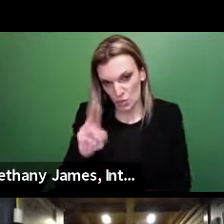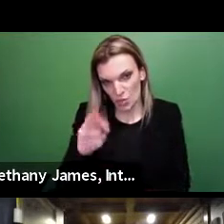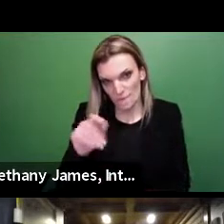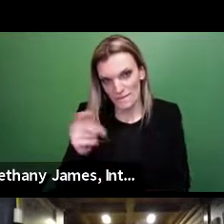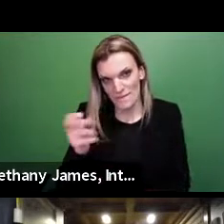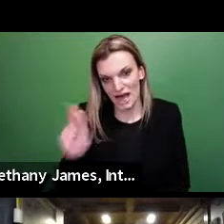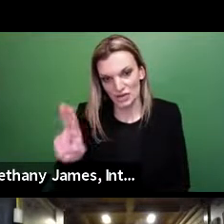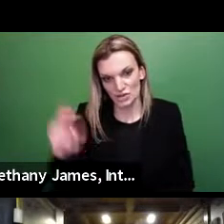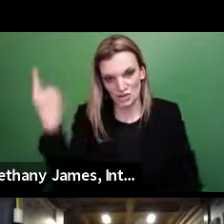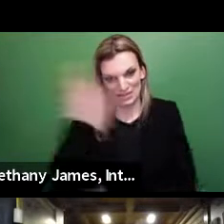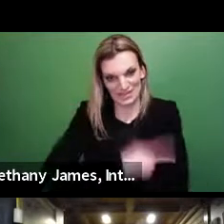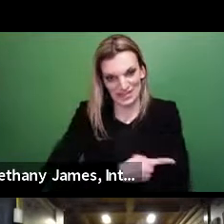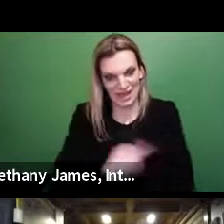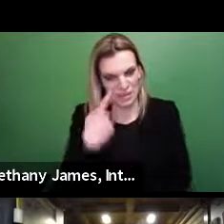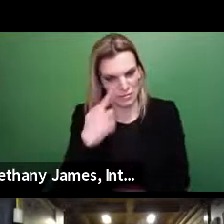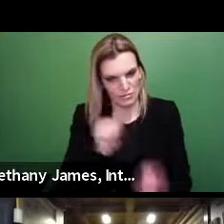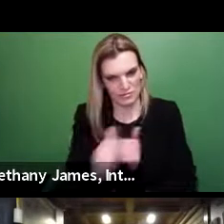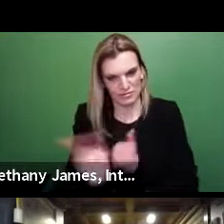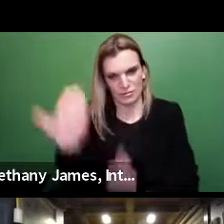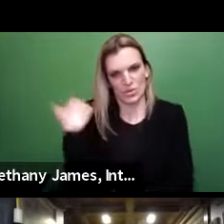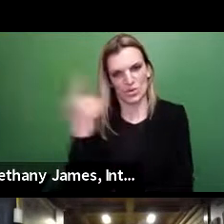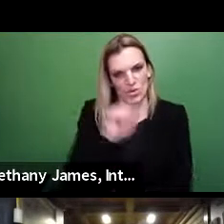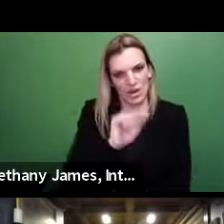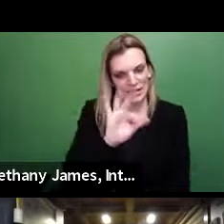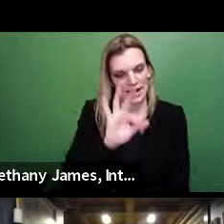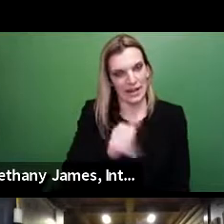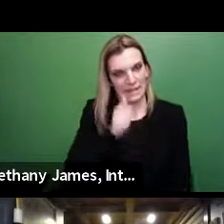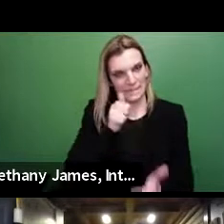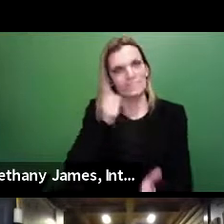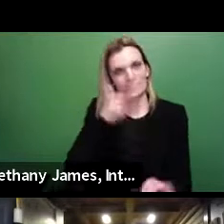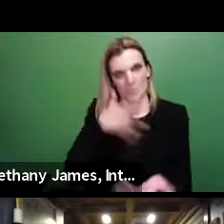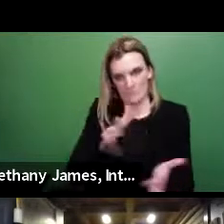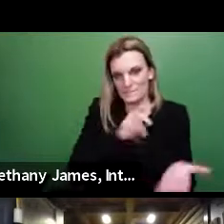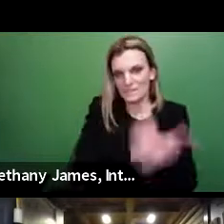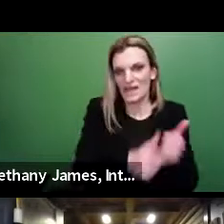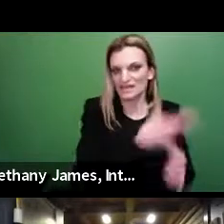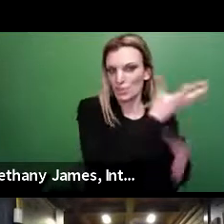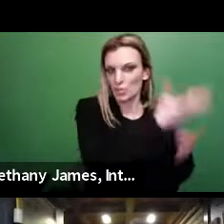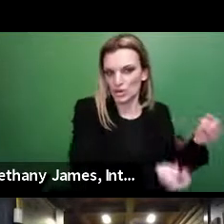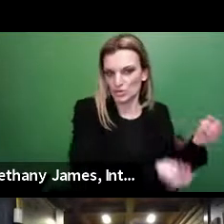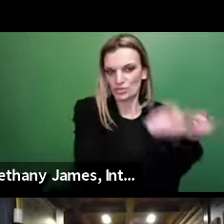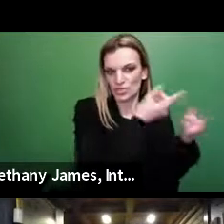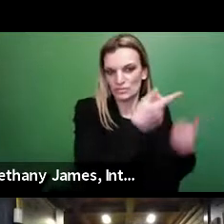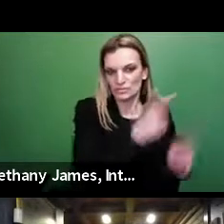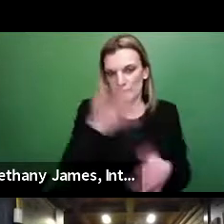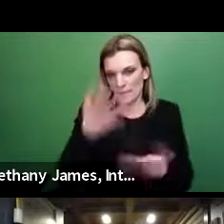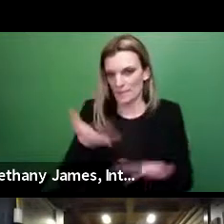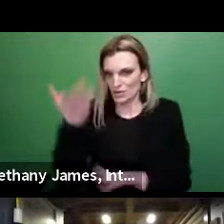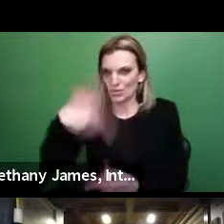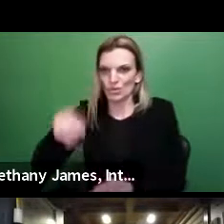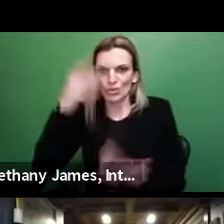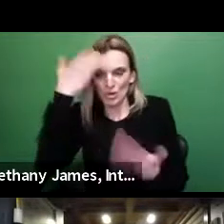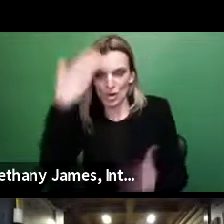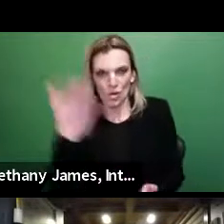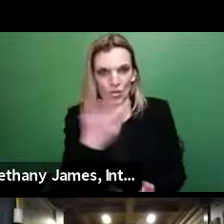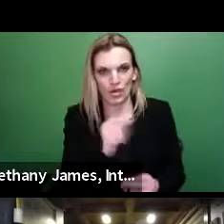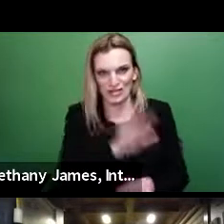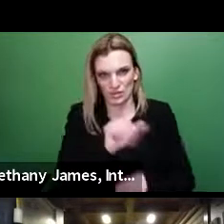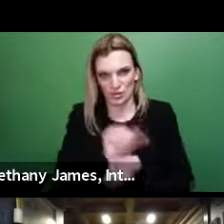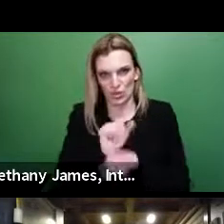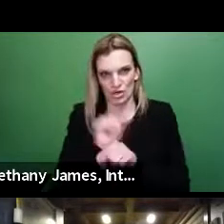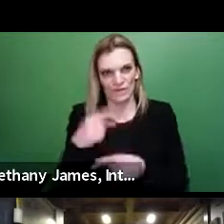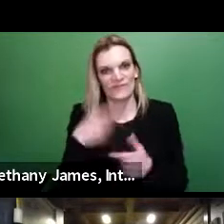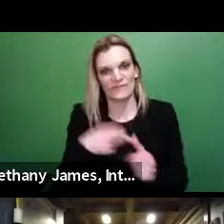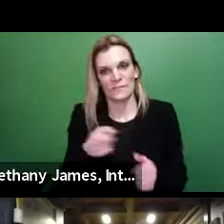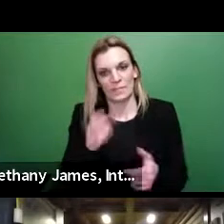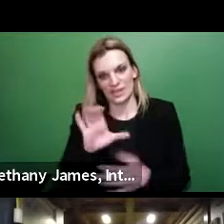passed a resolution in his honor, and there may be people watching or listening who are not familiar with the work that he did as relates to civil rights. I don't know if you wanted to